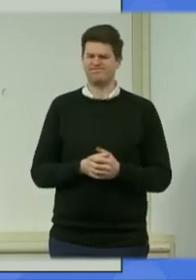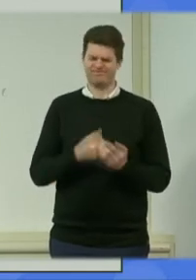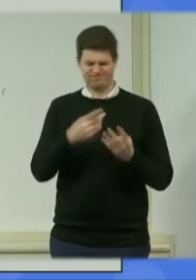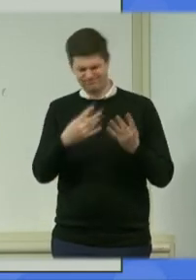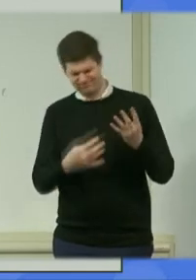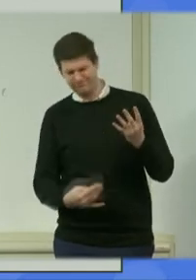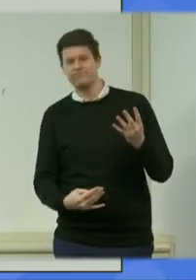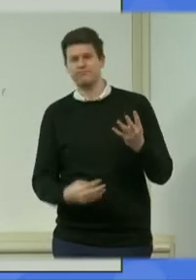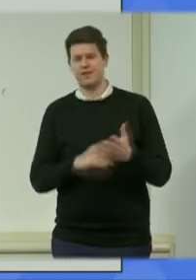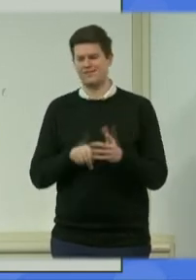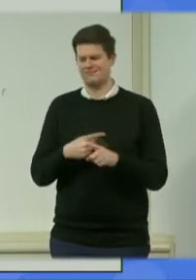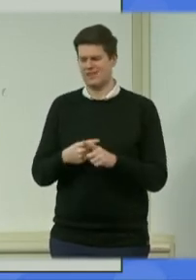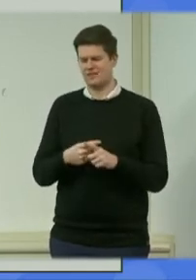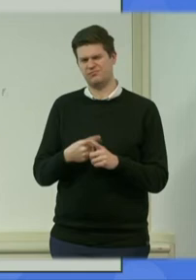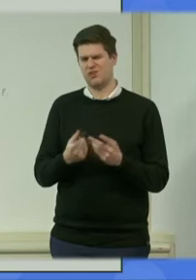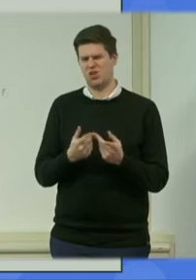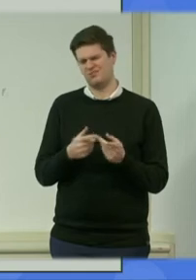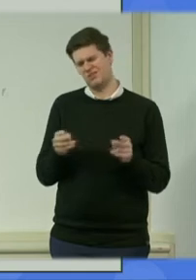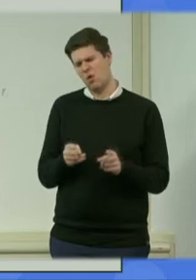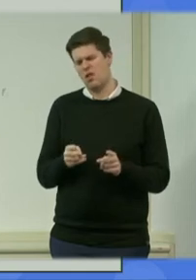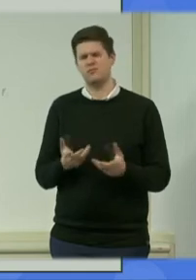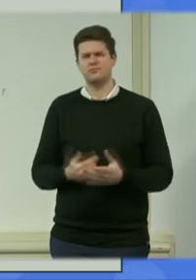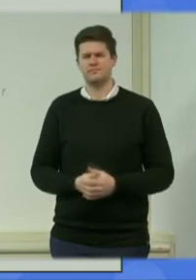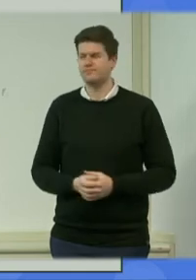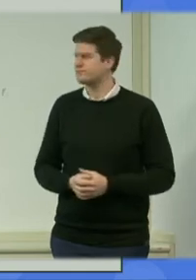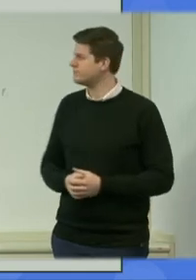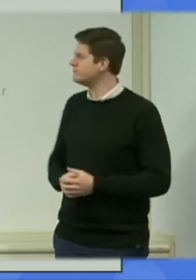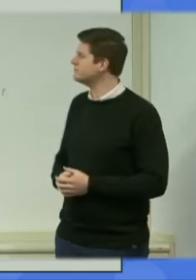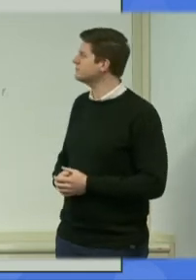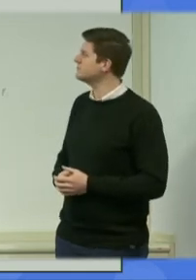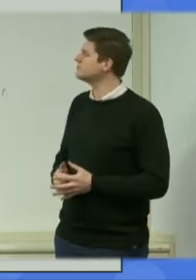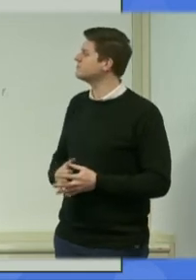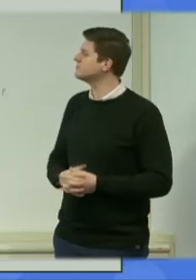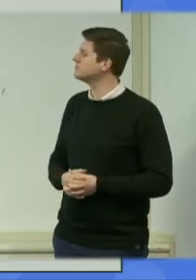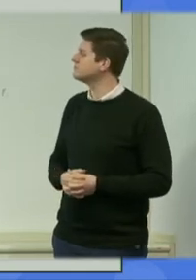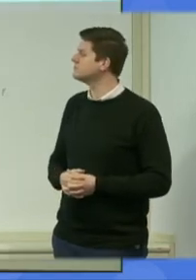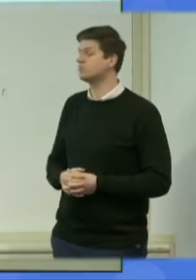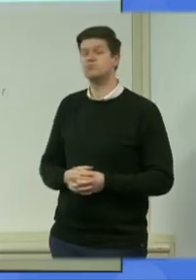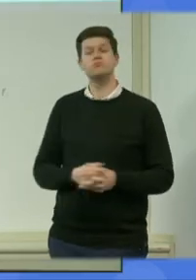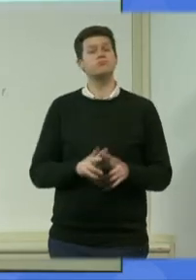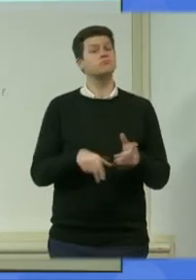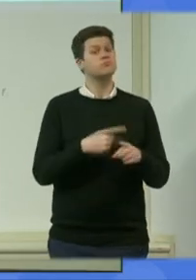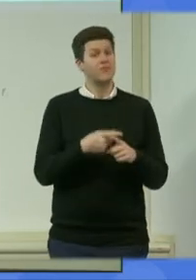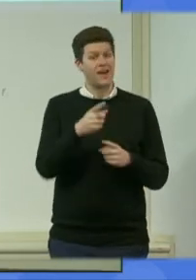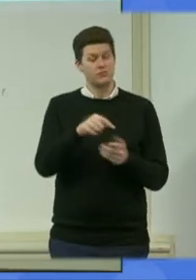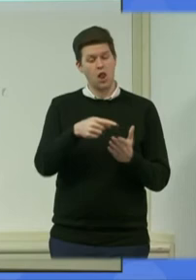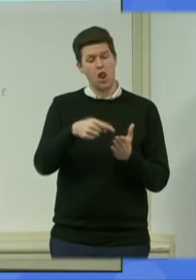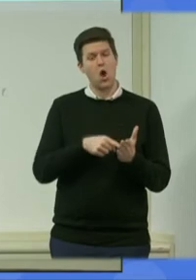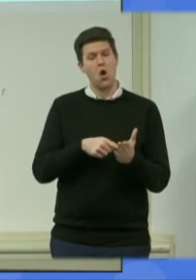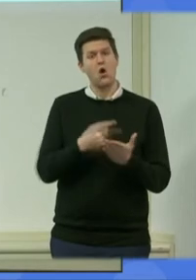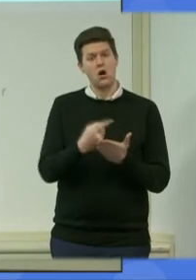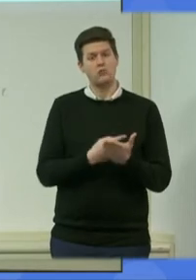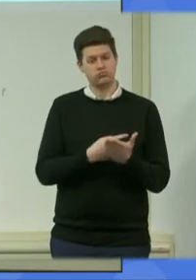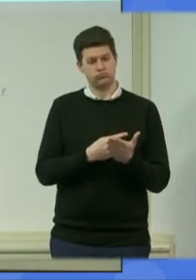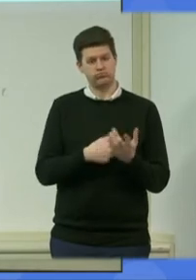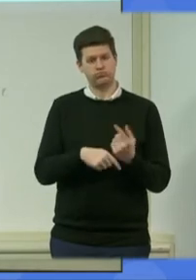other smaller tax areas. Now, of course, these taxes are written in law, but they're not set in stone.